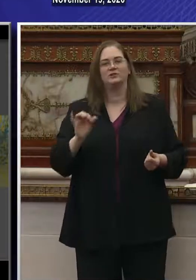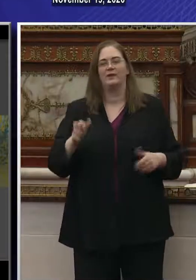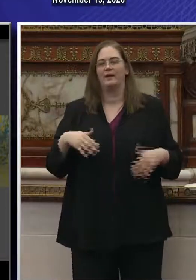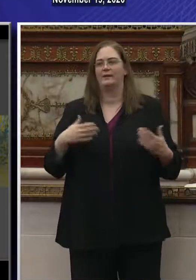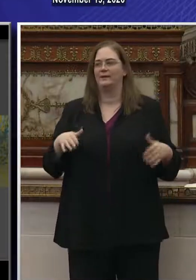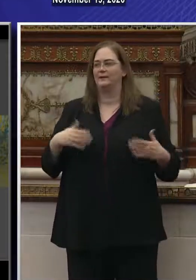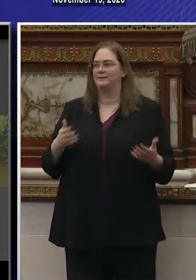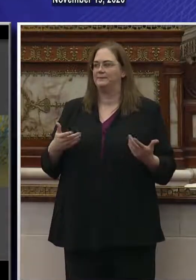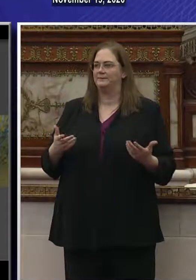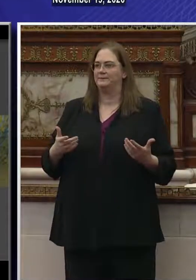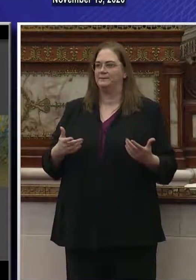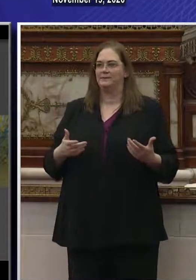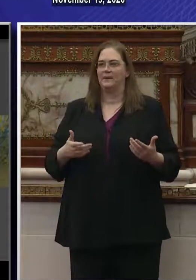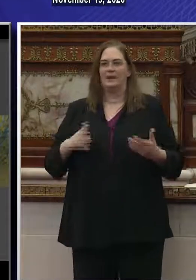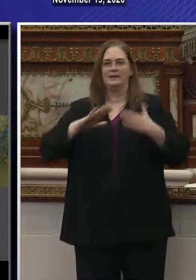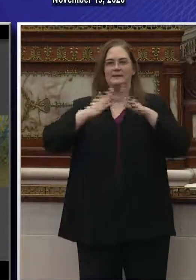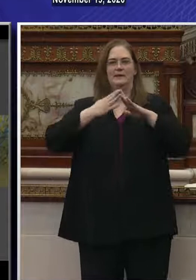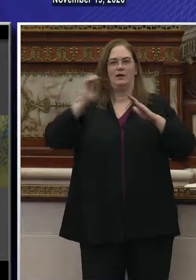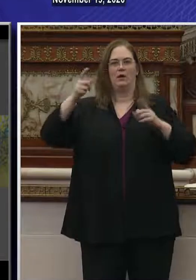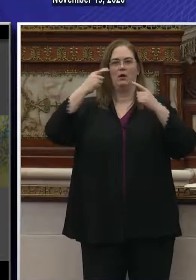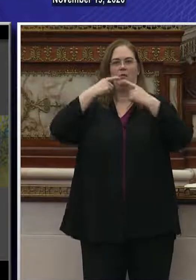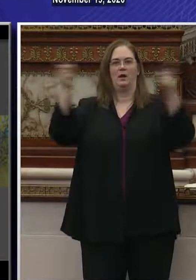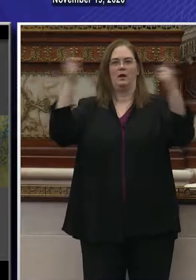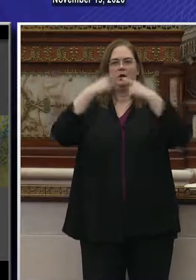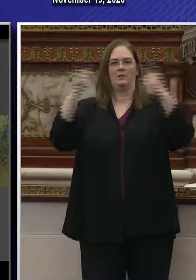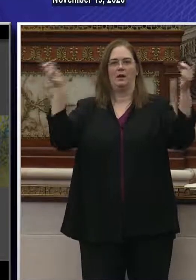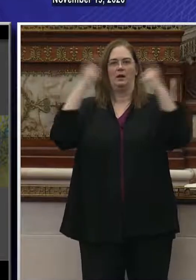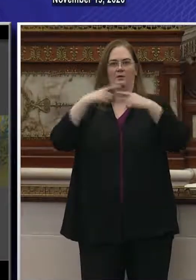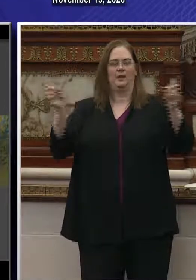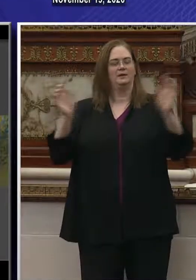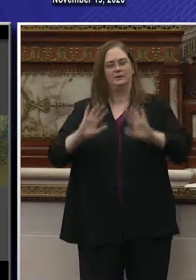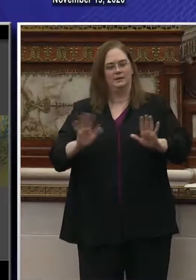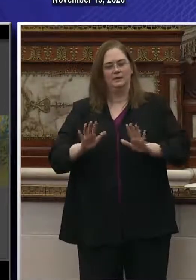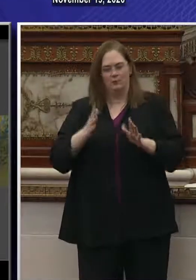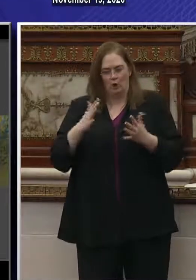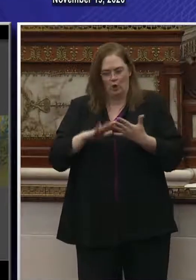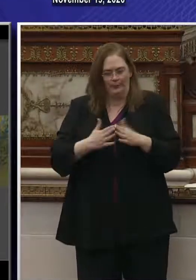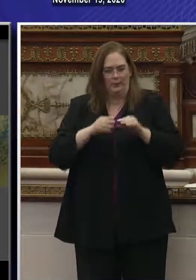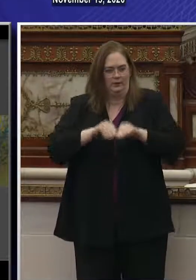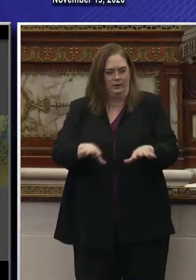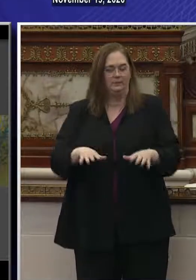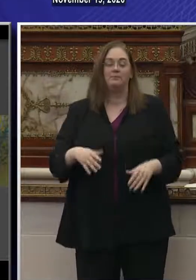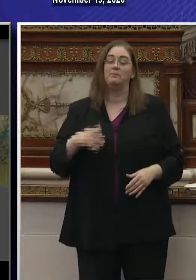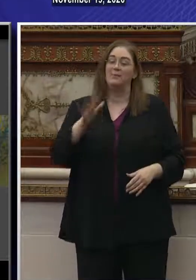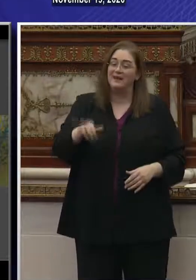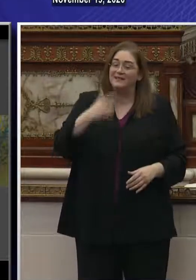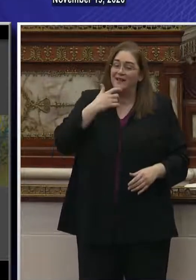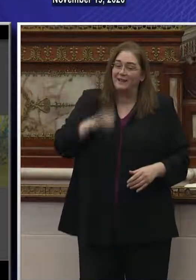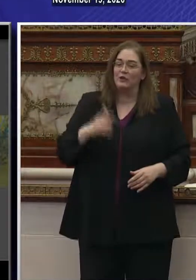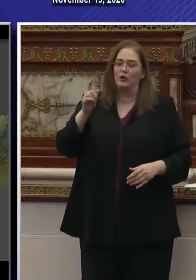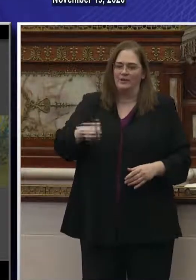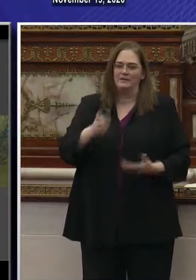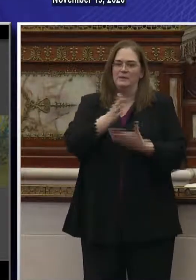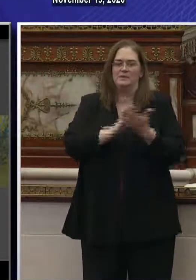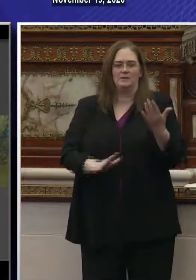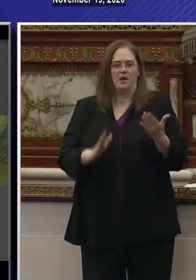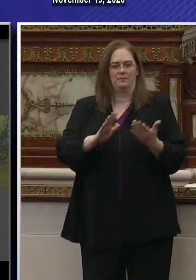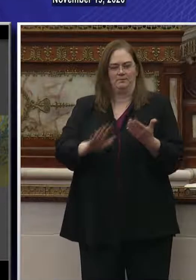a telegraphing from City Hall and here are our proclamations. That being said, I do think there needs to be